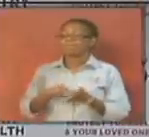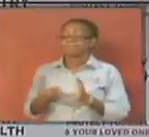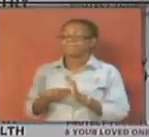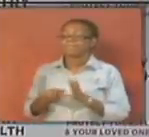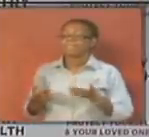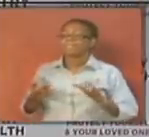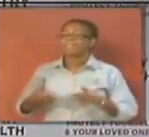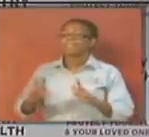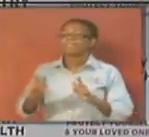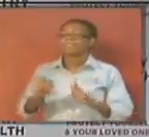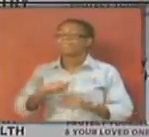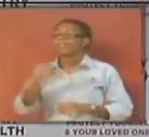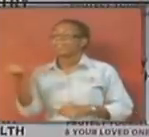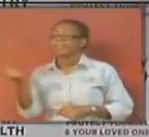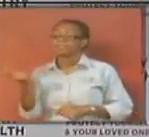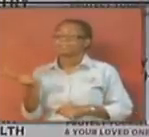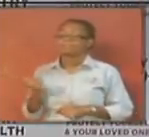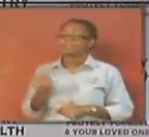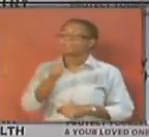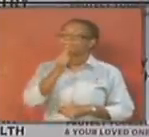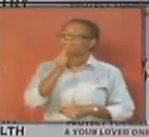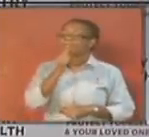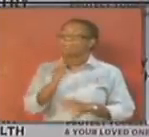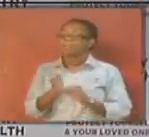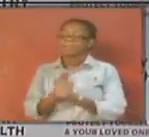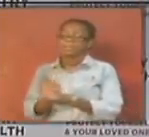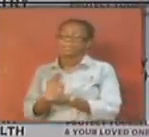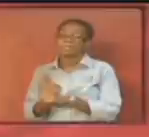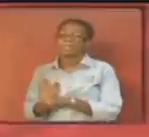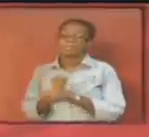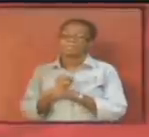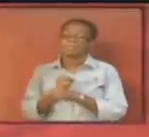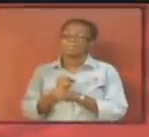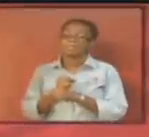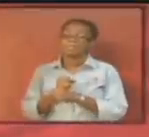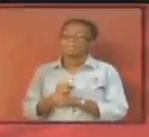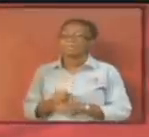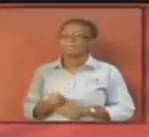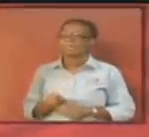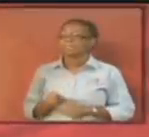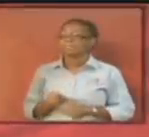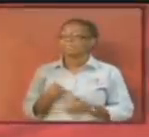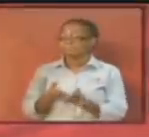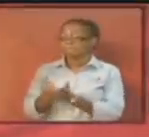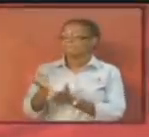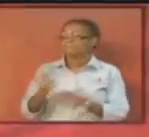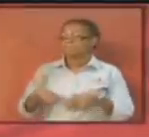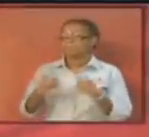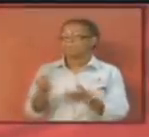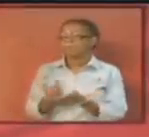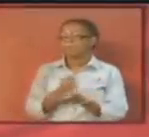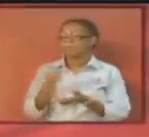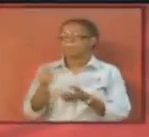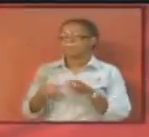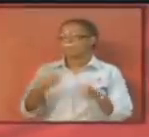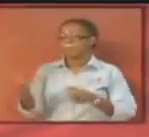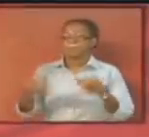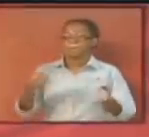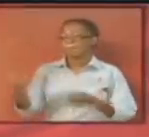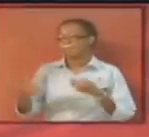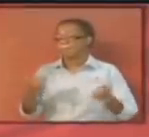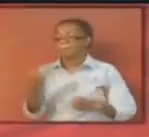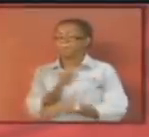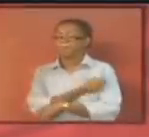Okay, thank you very much. So no, I can't tell you if any of the P1 samples we have were from Tobago. When we get